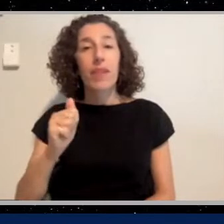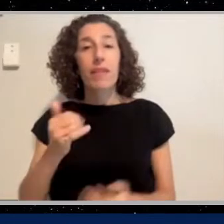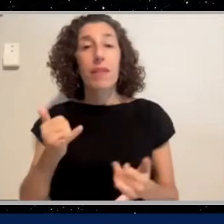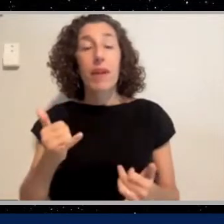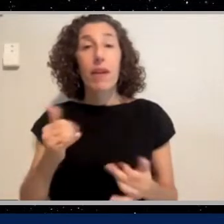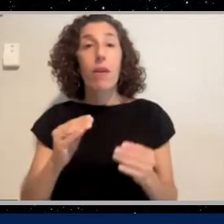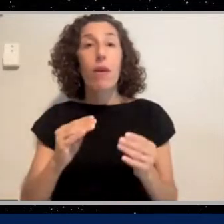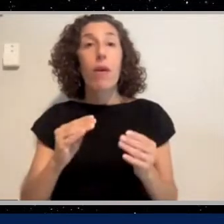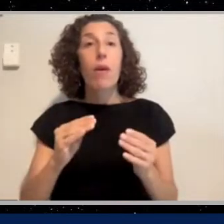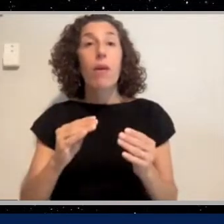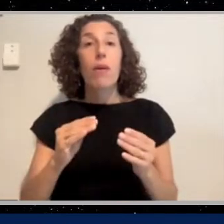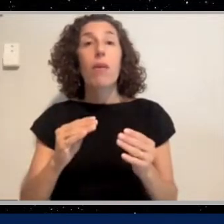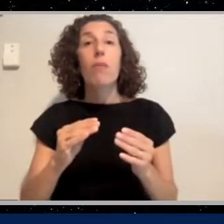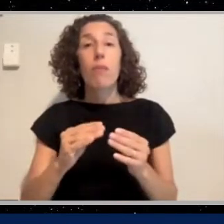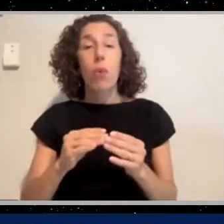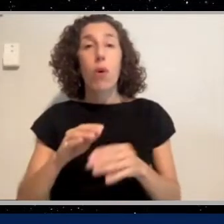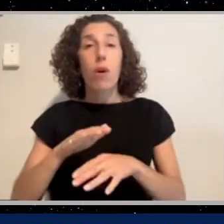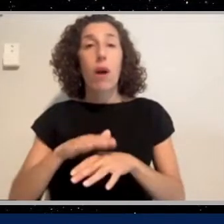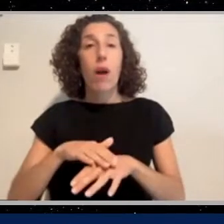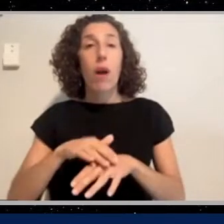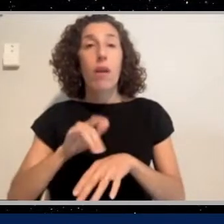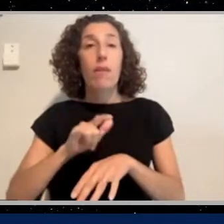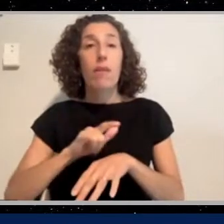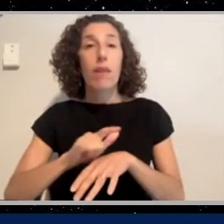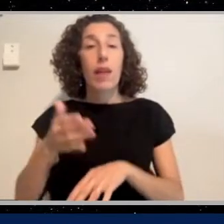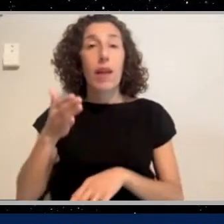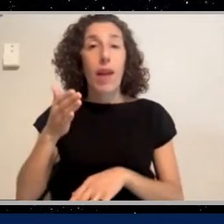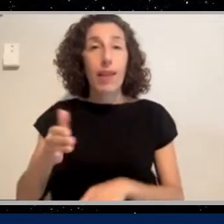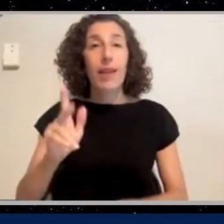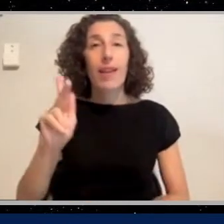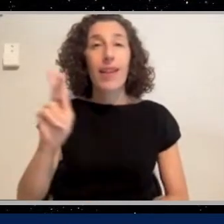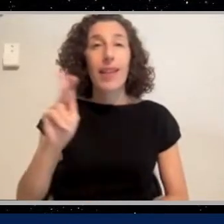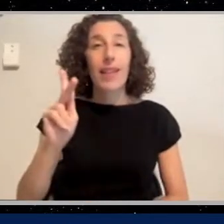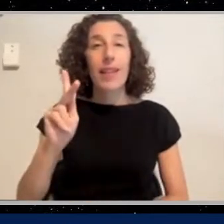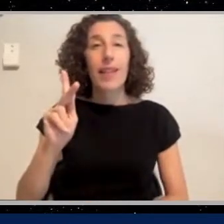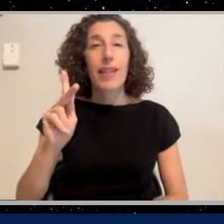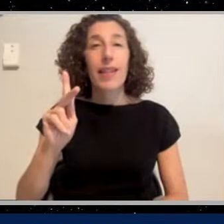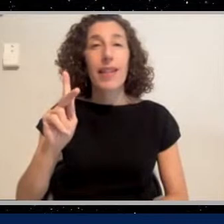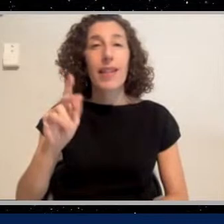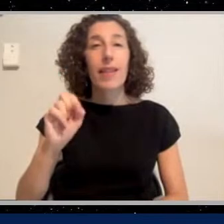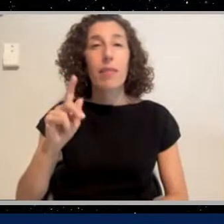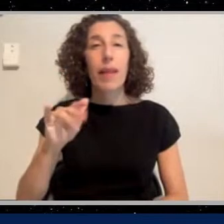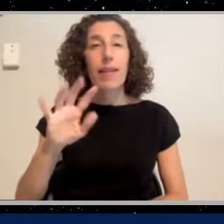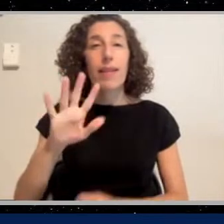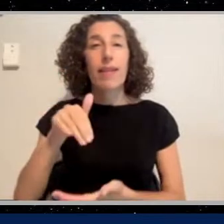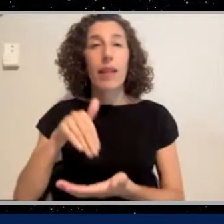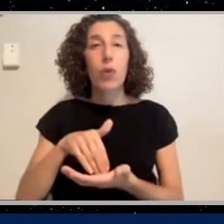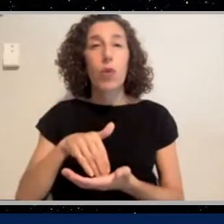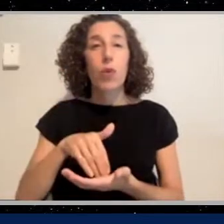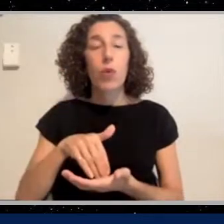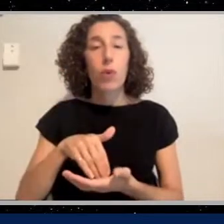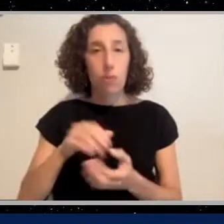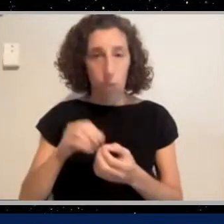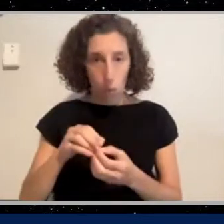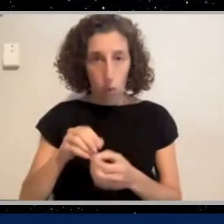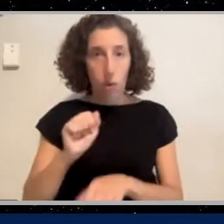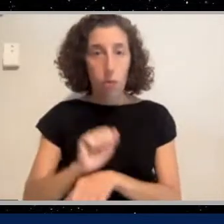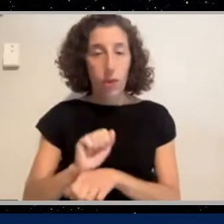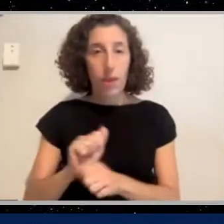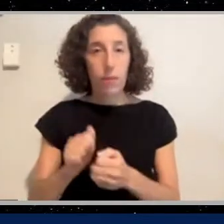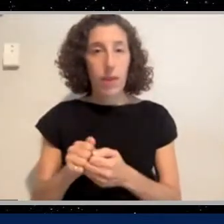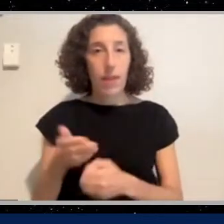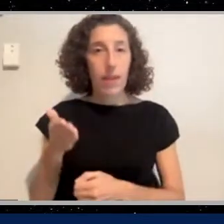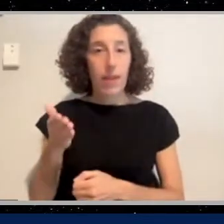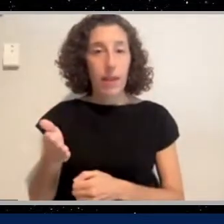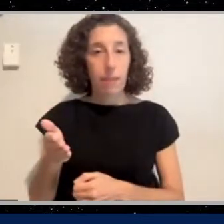site occasionally at the Kennedy Space Center and just helping out here from home. And it's, I think, a great site in terms of being